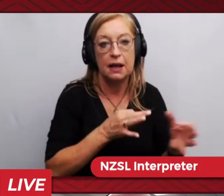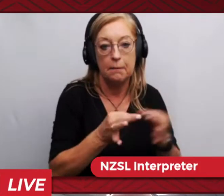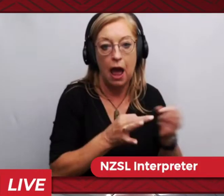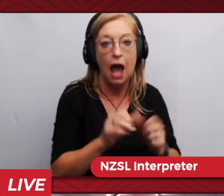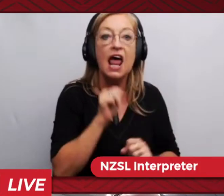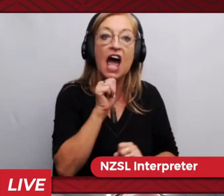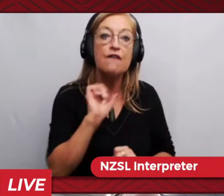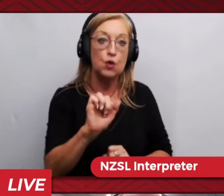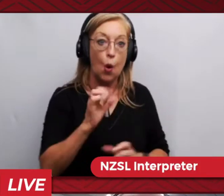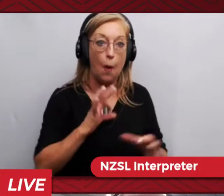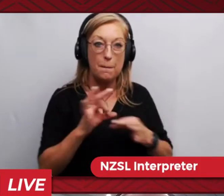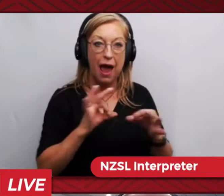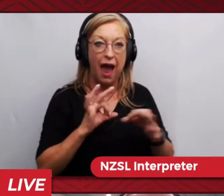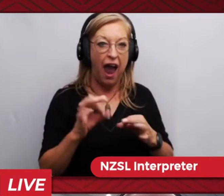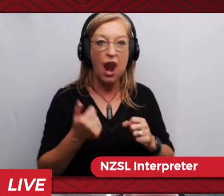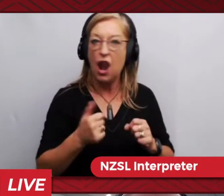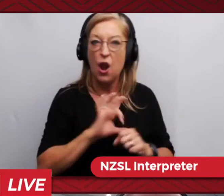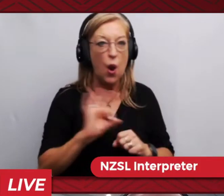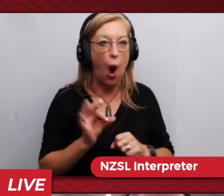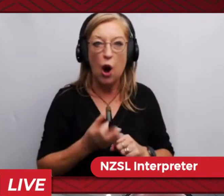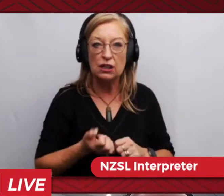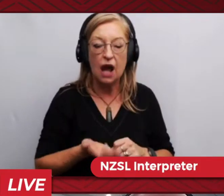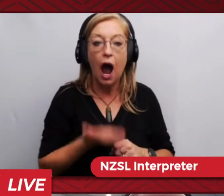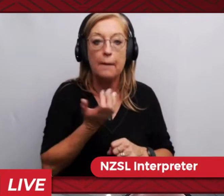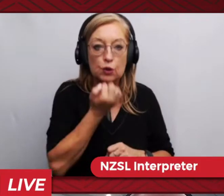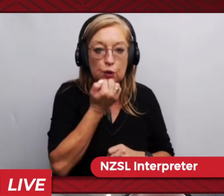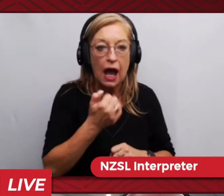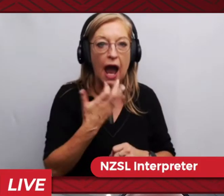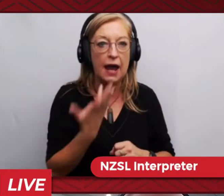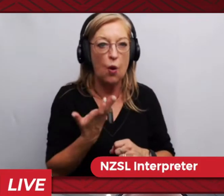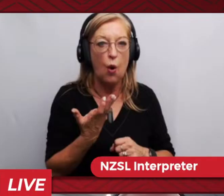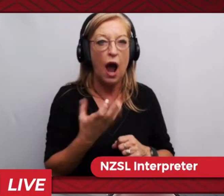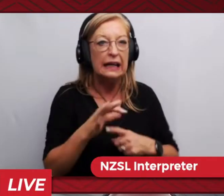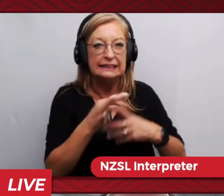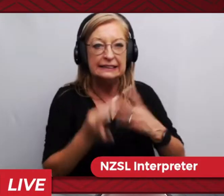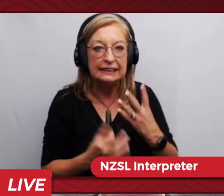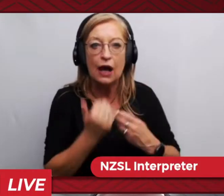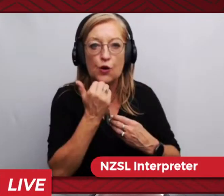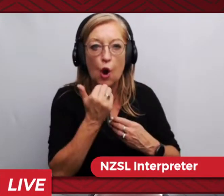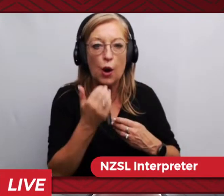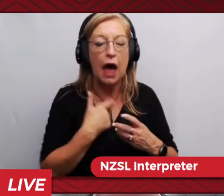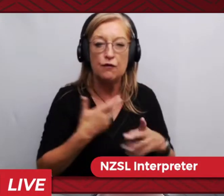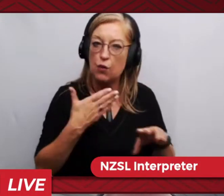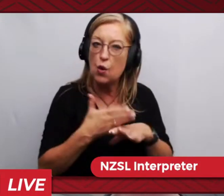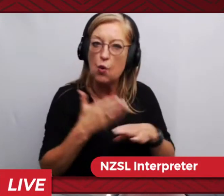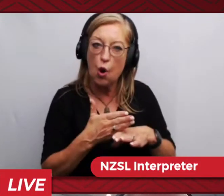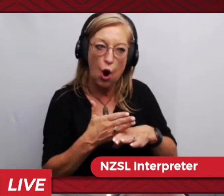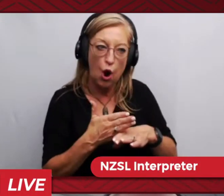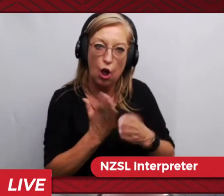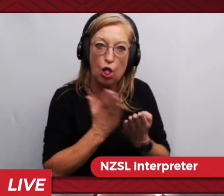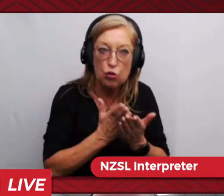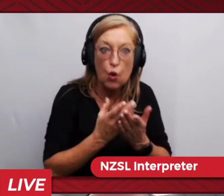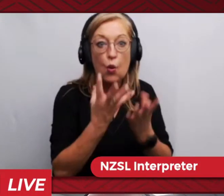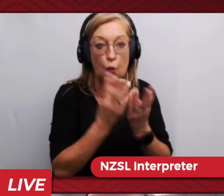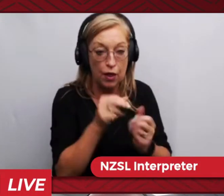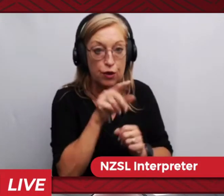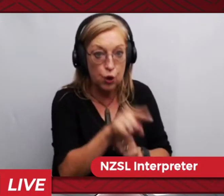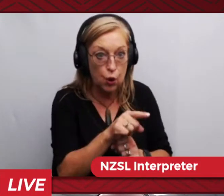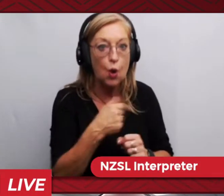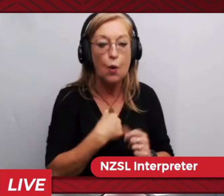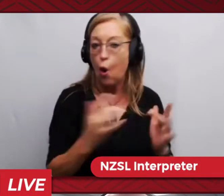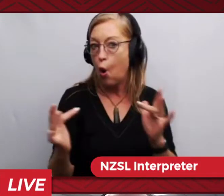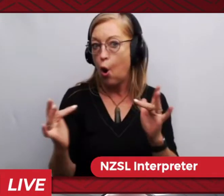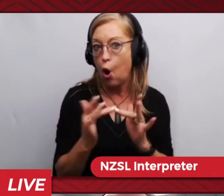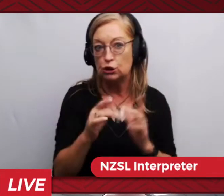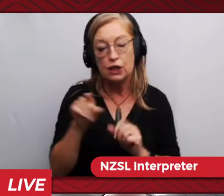lacking detail around the purpose of your funding, we will work through that with you. We might put you in touch with your coach and